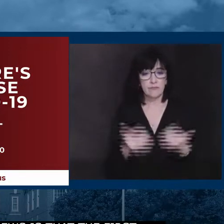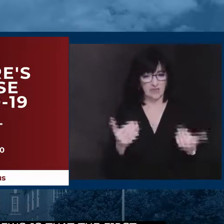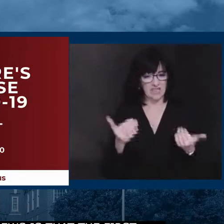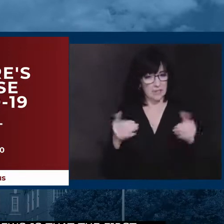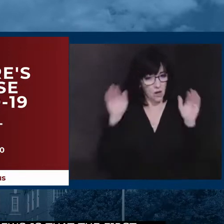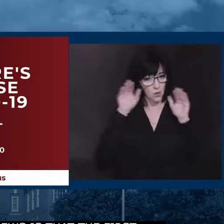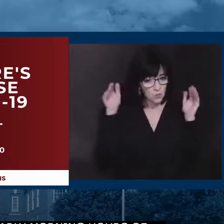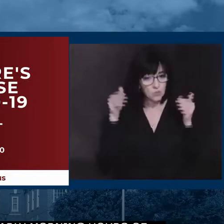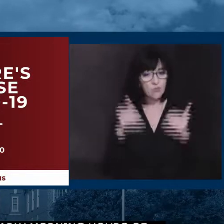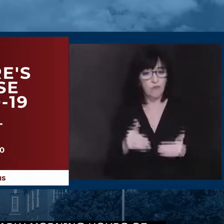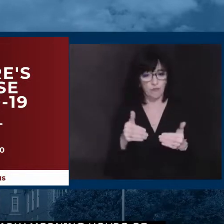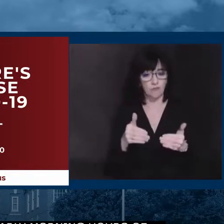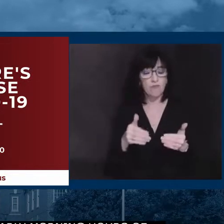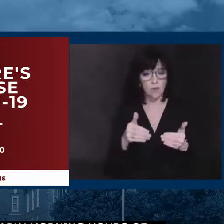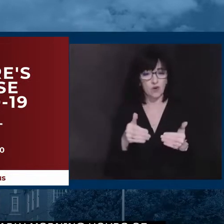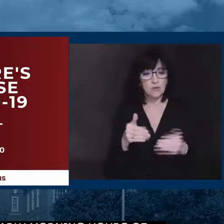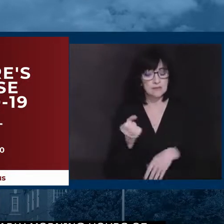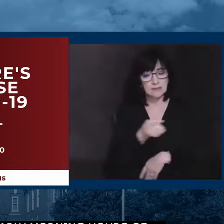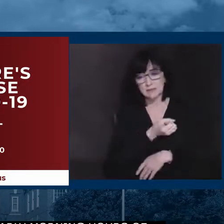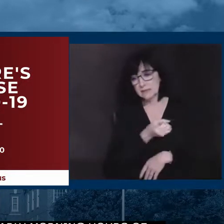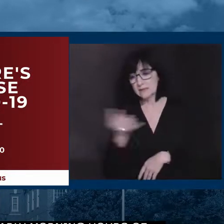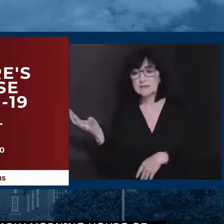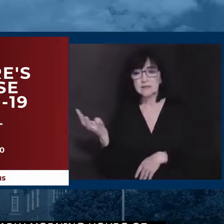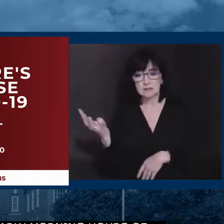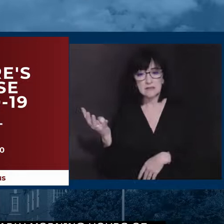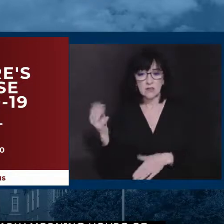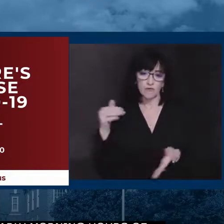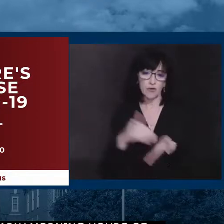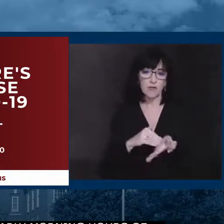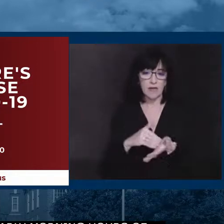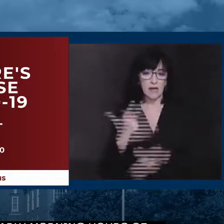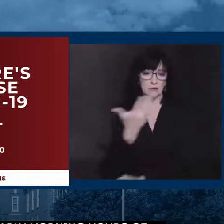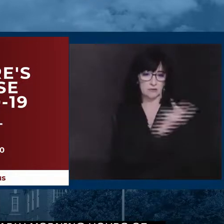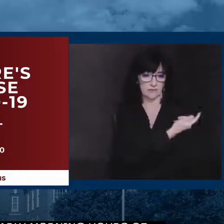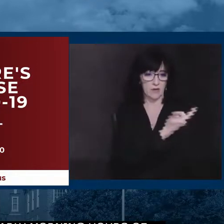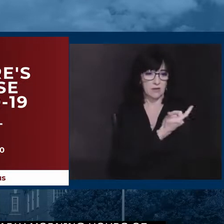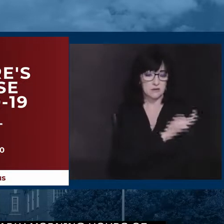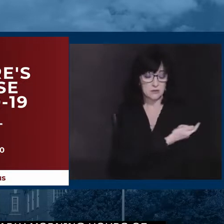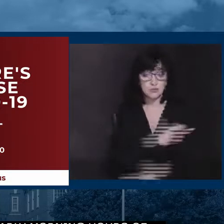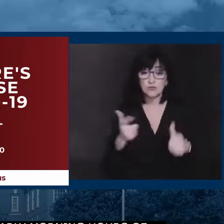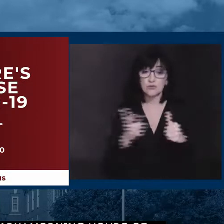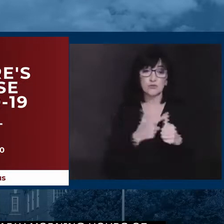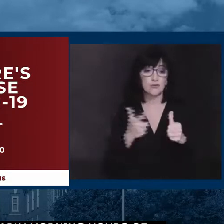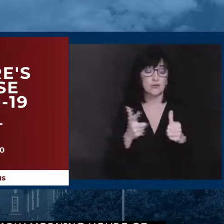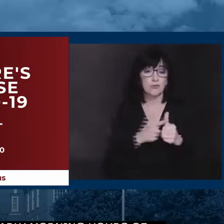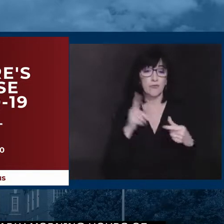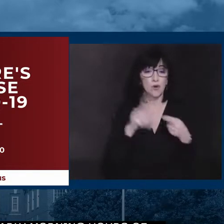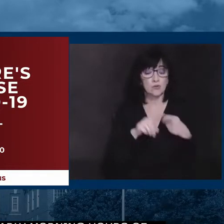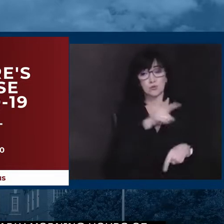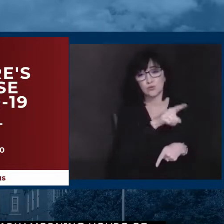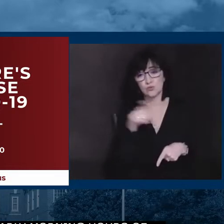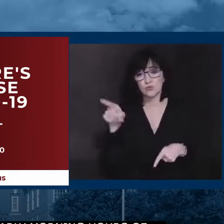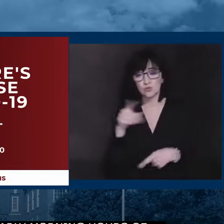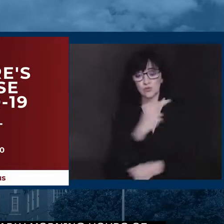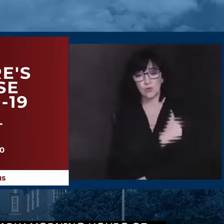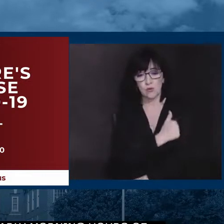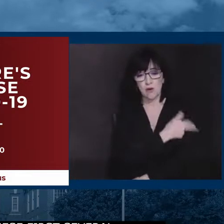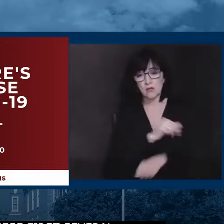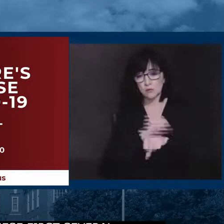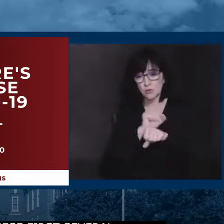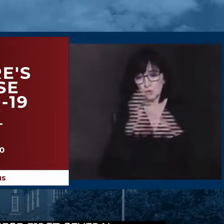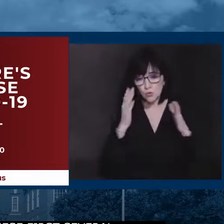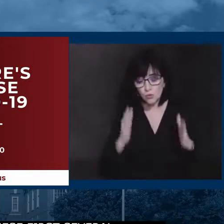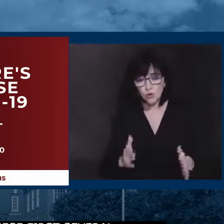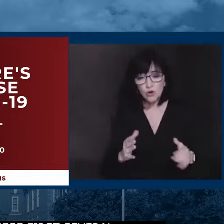thousand vaccines, will be to hospital workers, healthcare workers, first responders. There's a